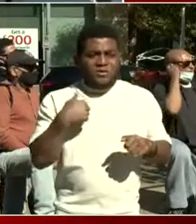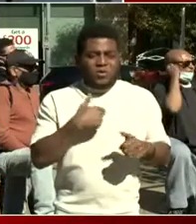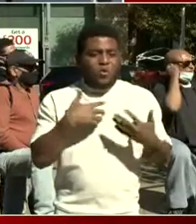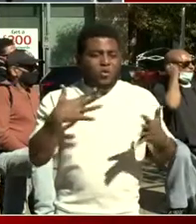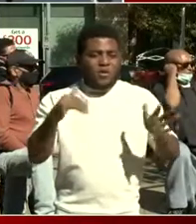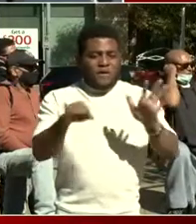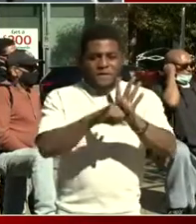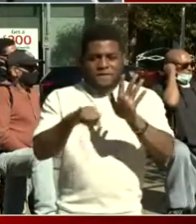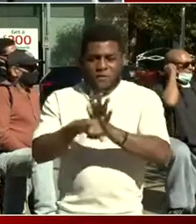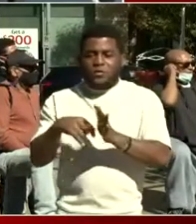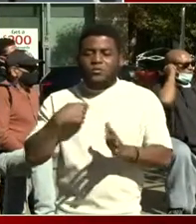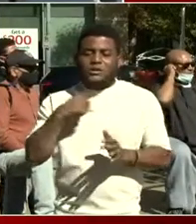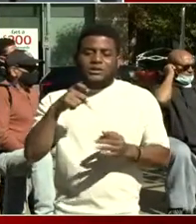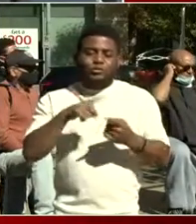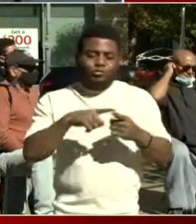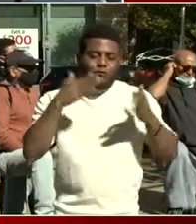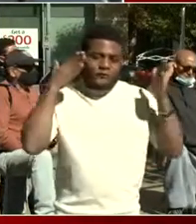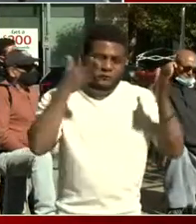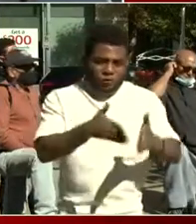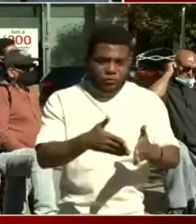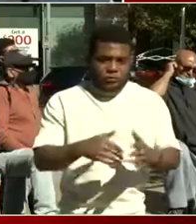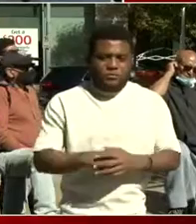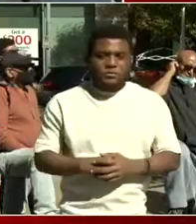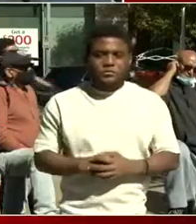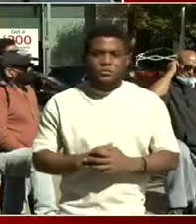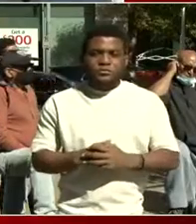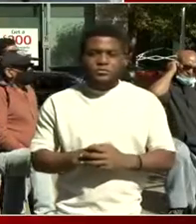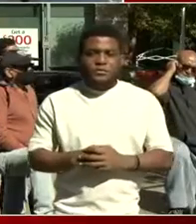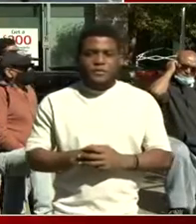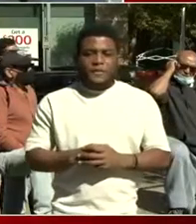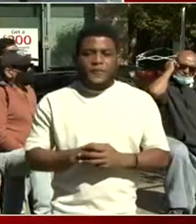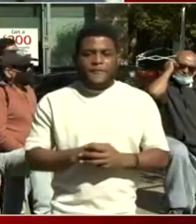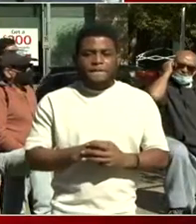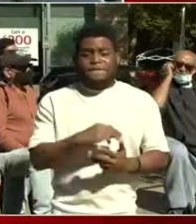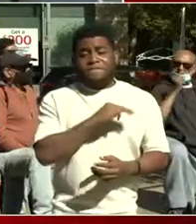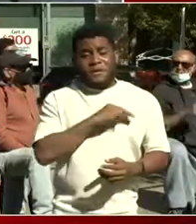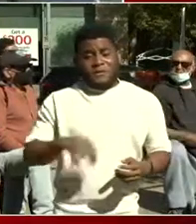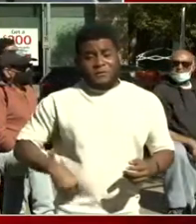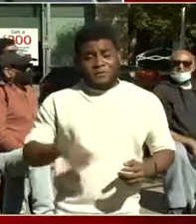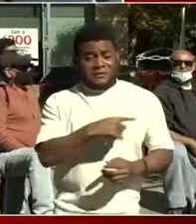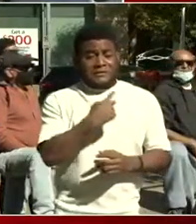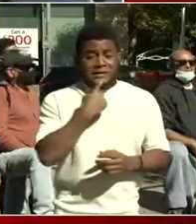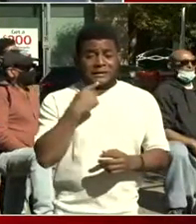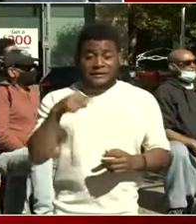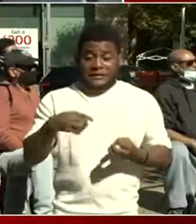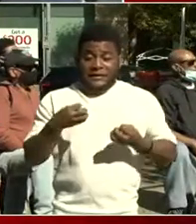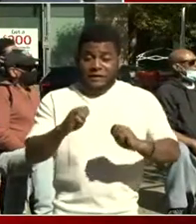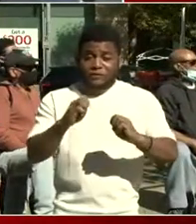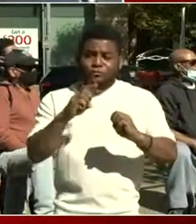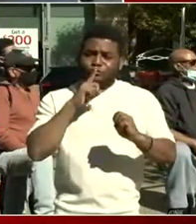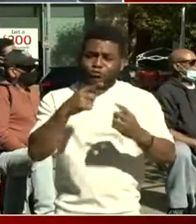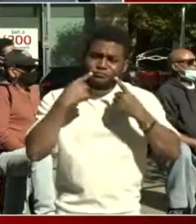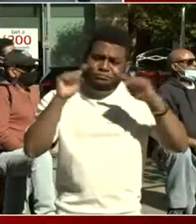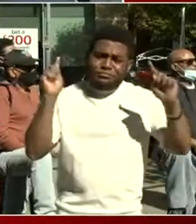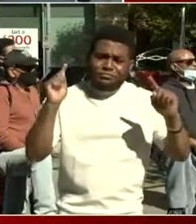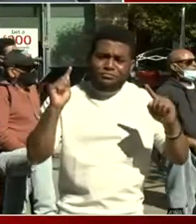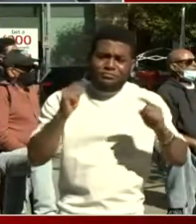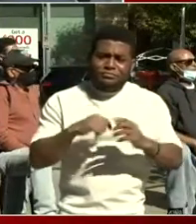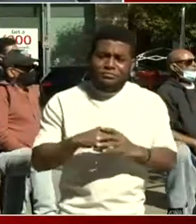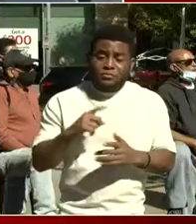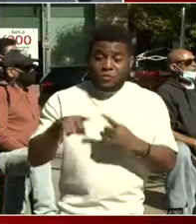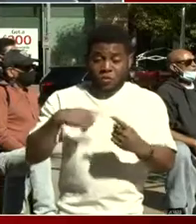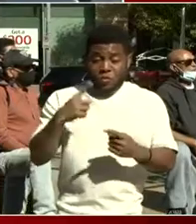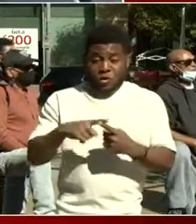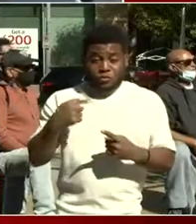part of what the mayor mentioned and what I'm mentioning is what we know is that this effort, it works. When we dedicate the resources, we are able to focus